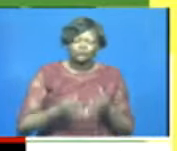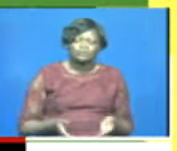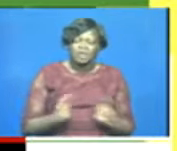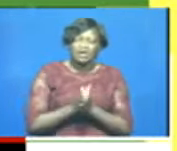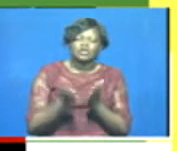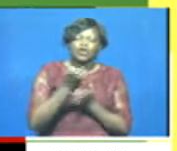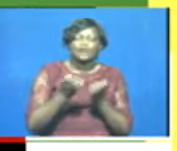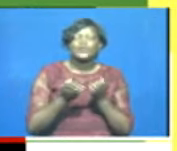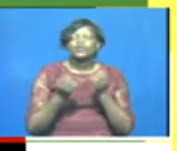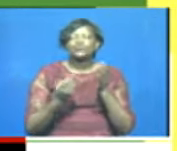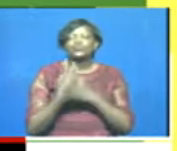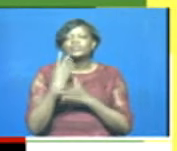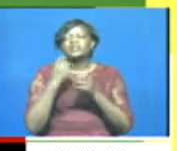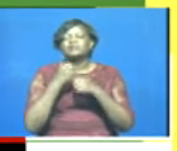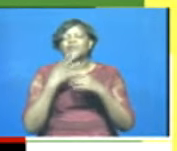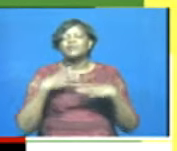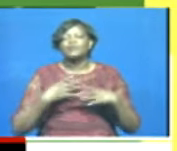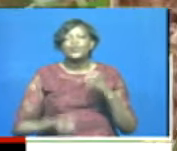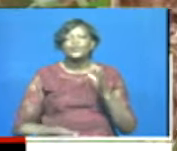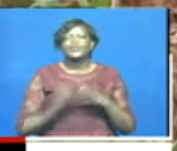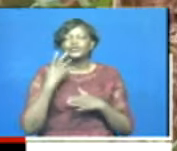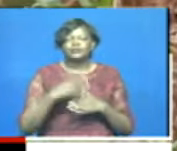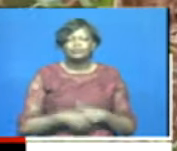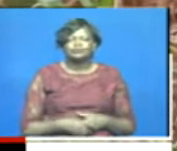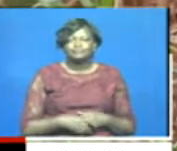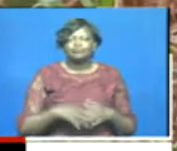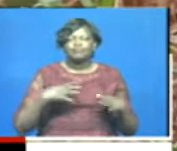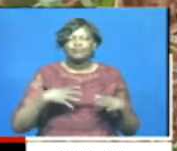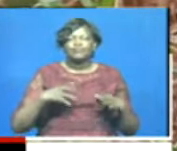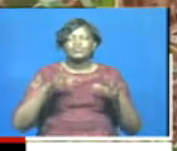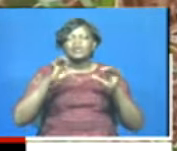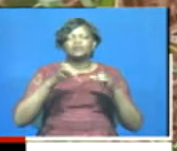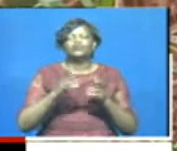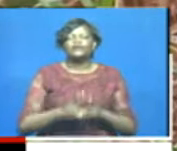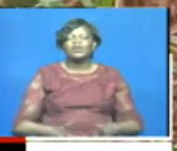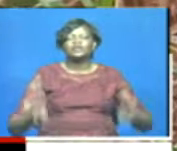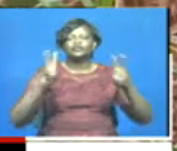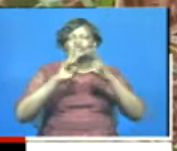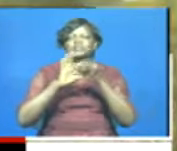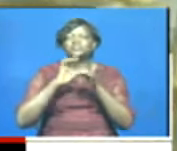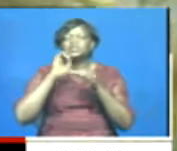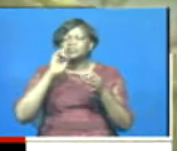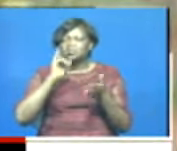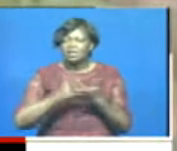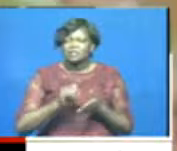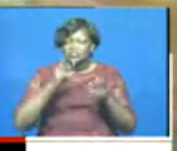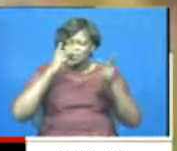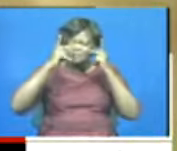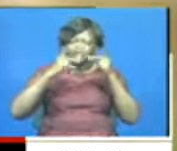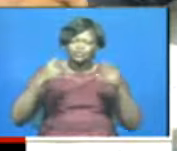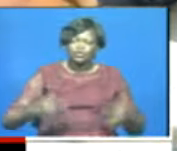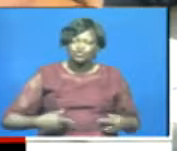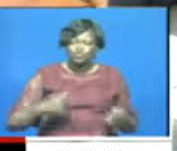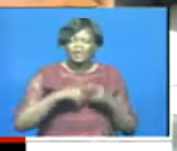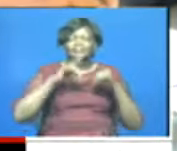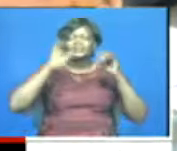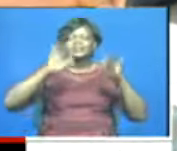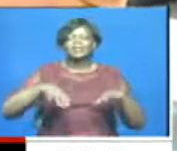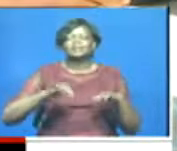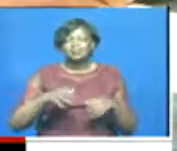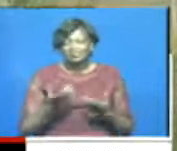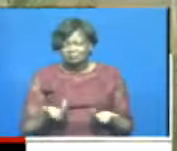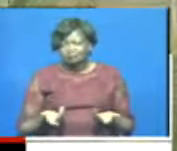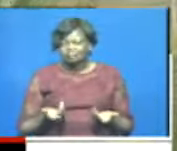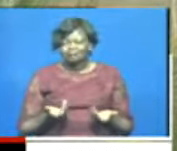productive. Those in the agricultural value chain say the perception of the youth towards agriculture still